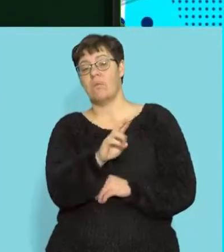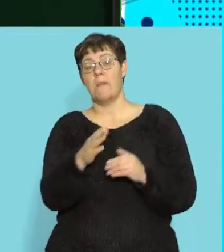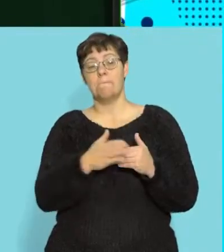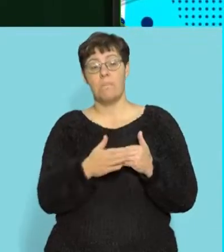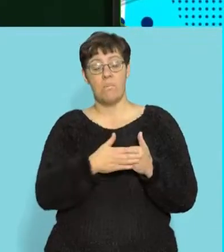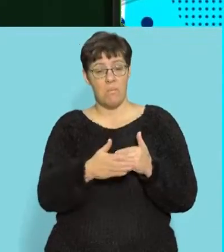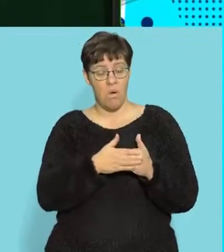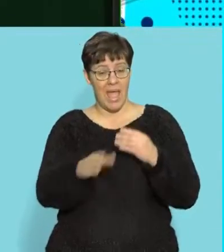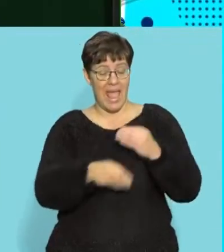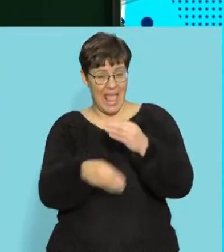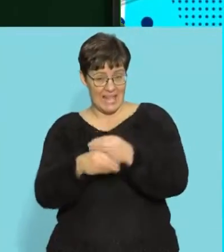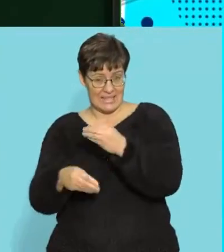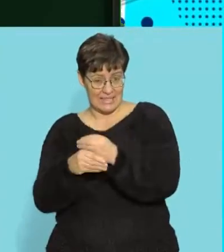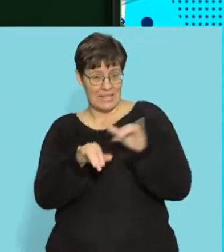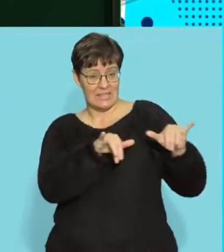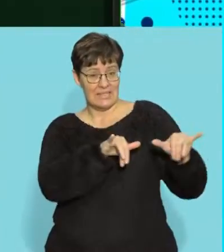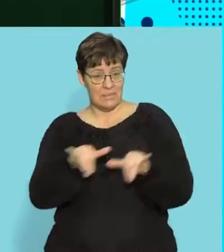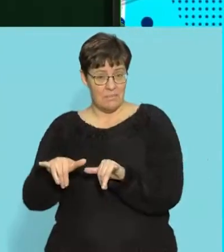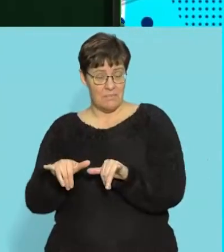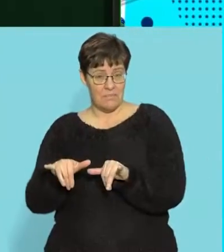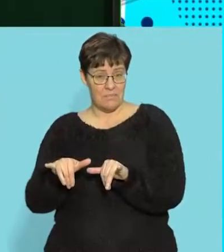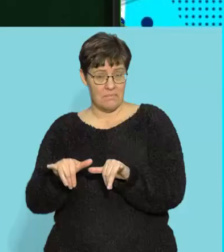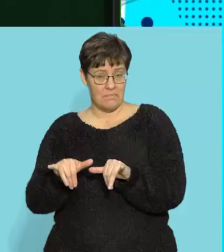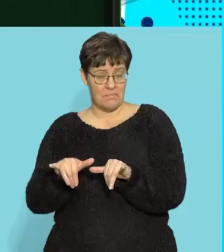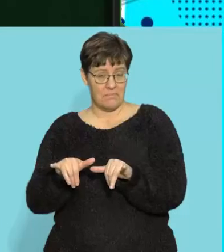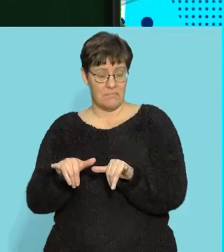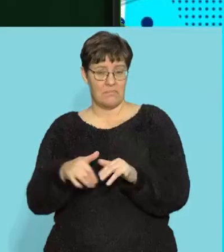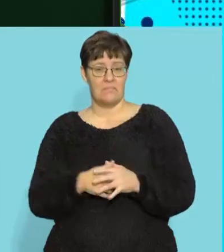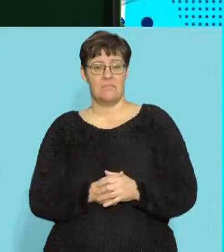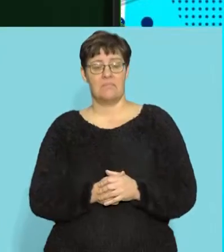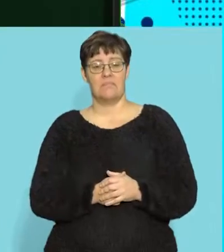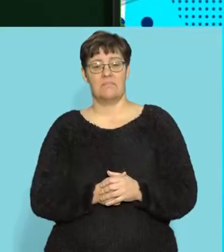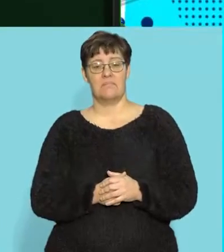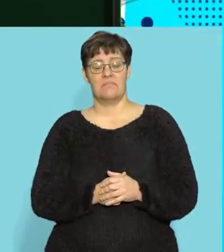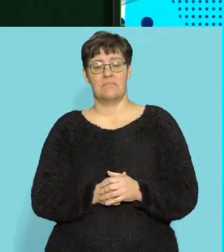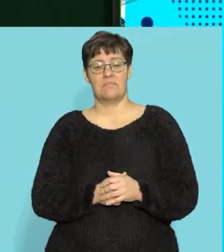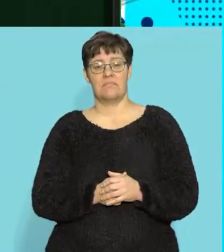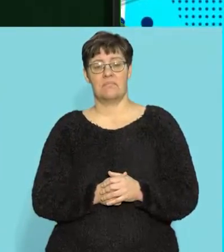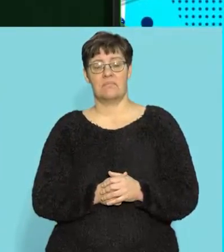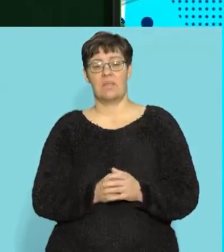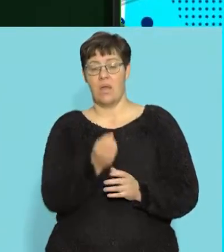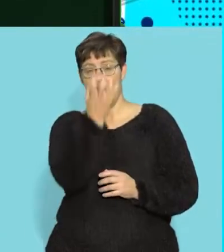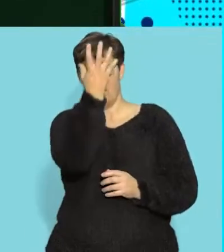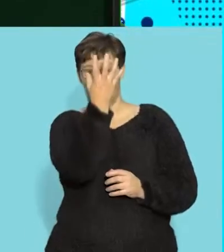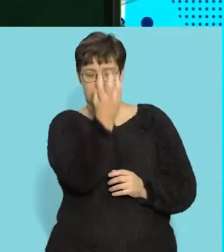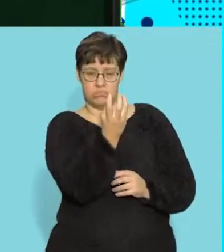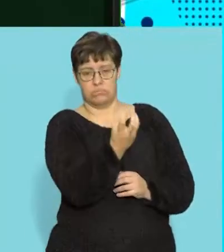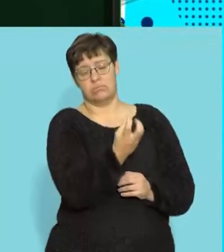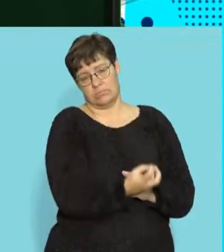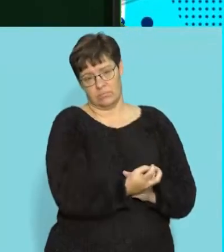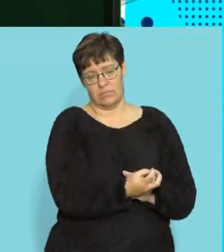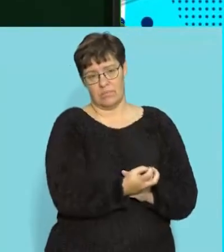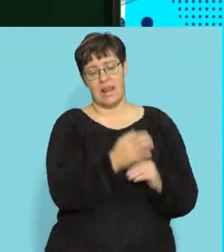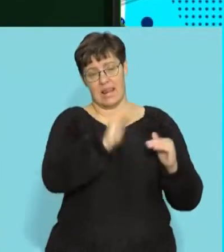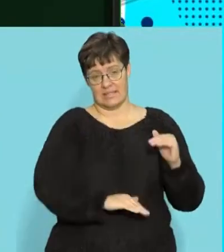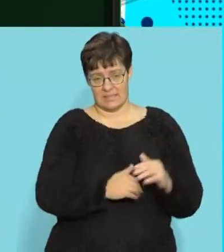projected that if we add more light bulbs which are identical in series, at the end of the day, they will have less brightness, or